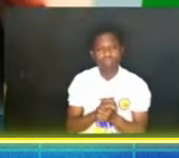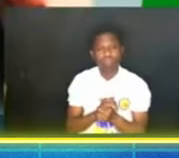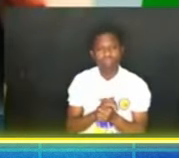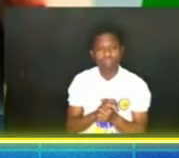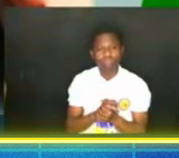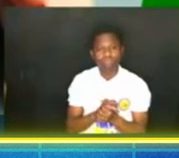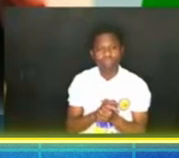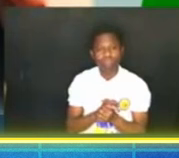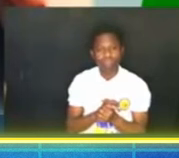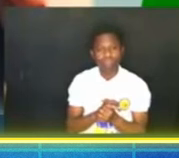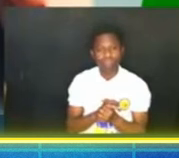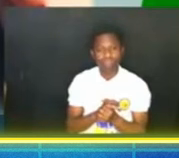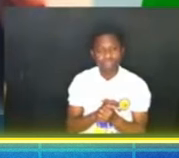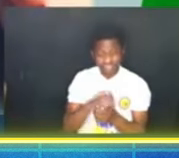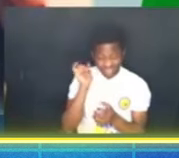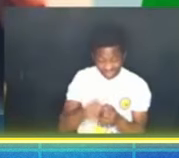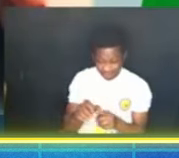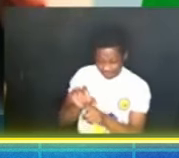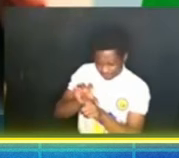to go and ask God for wisdom.